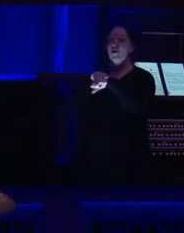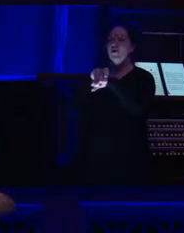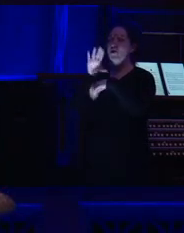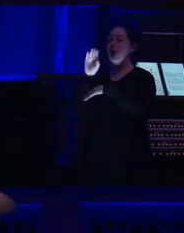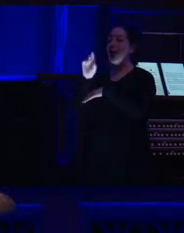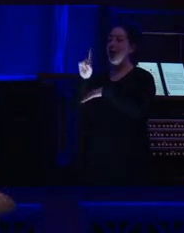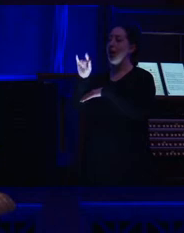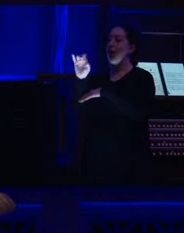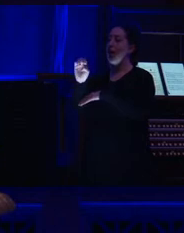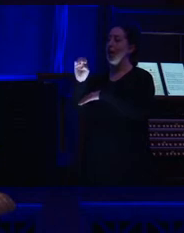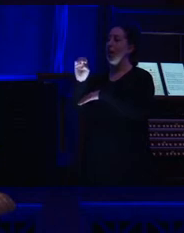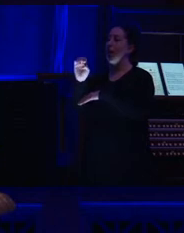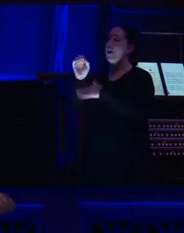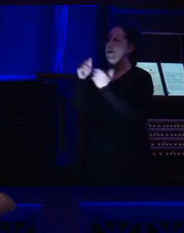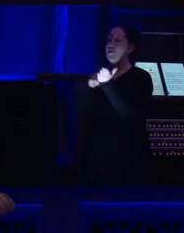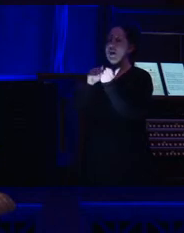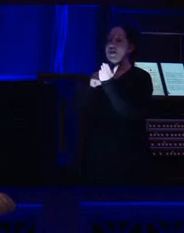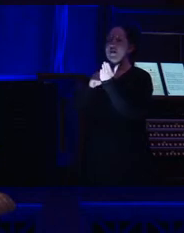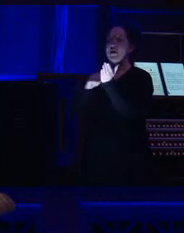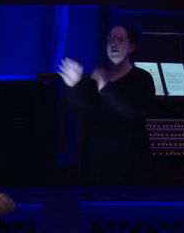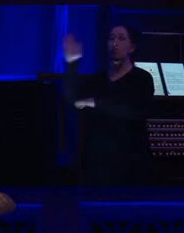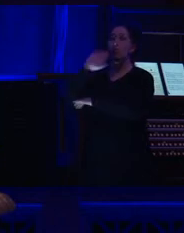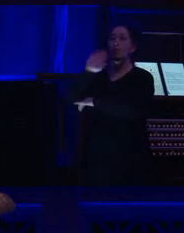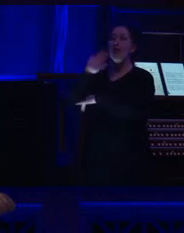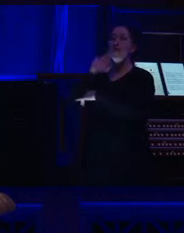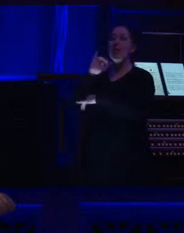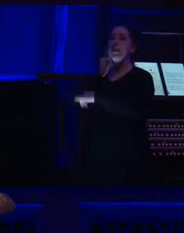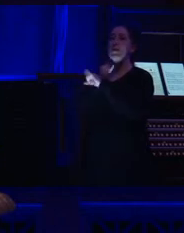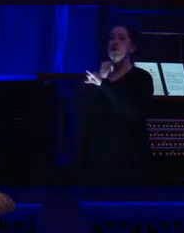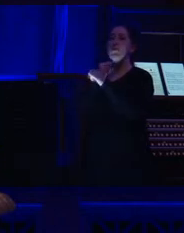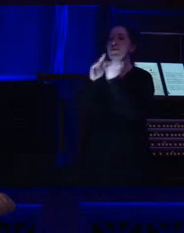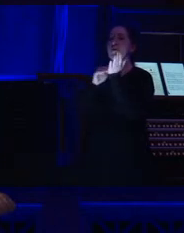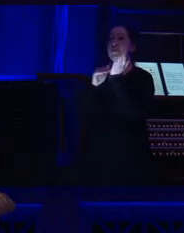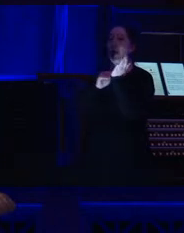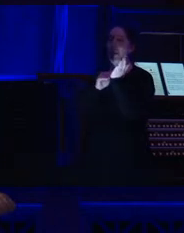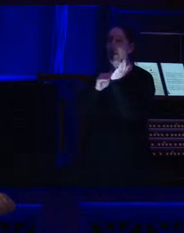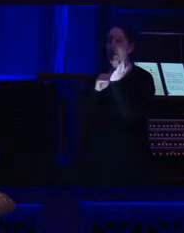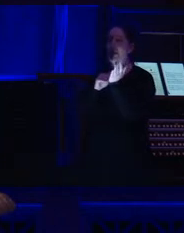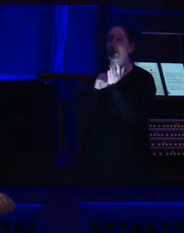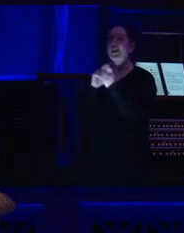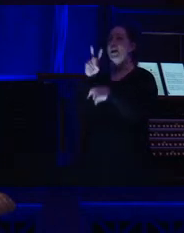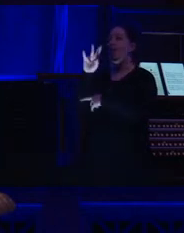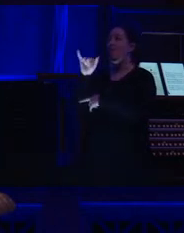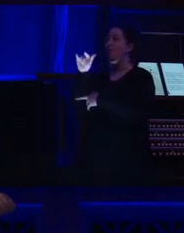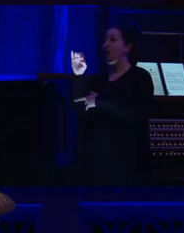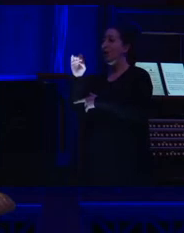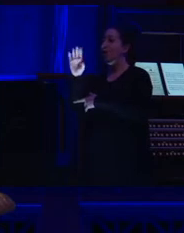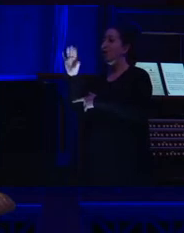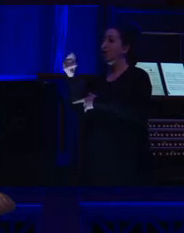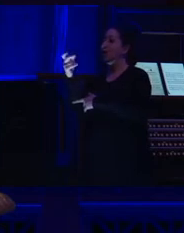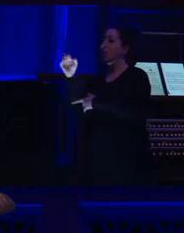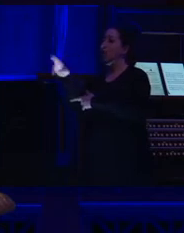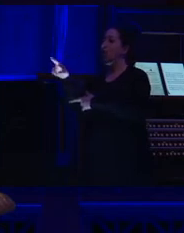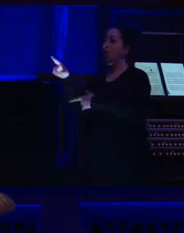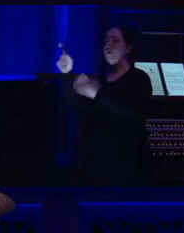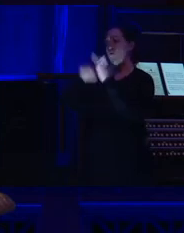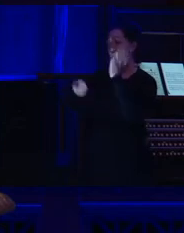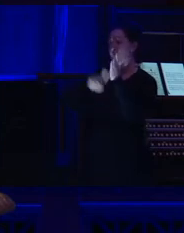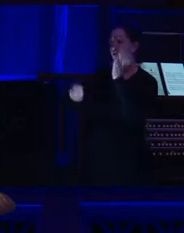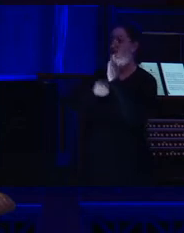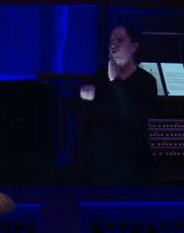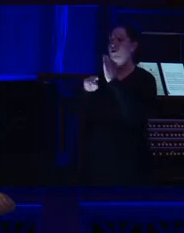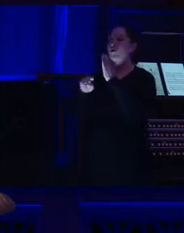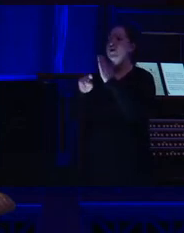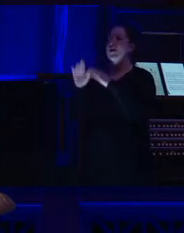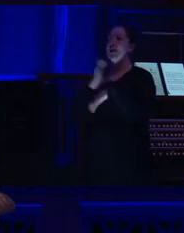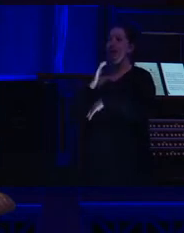Medicine, formerly the Institute of Medicine, vice chair of the National Research Council, chancellor emeritus